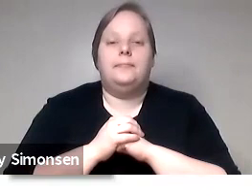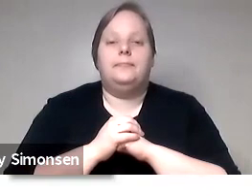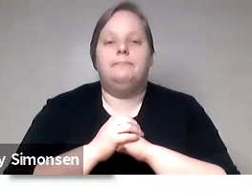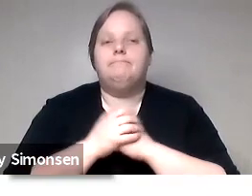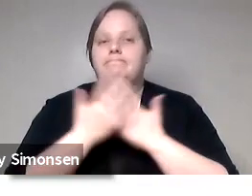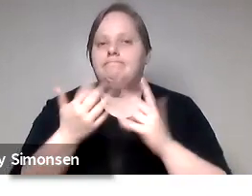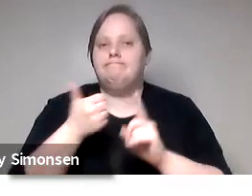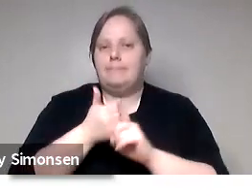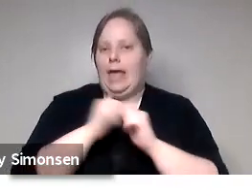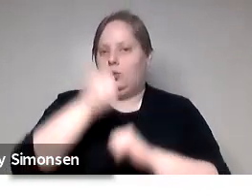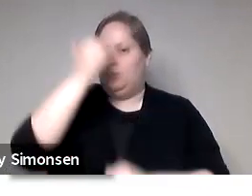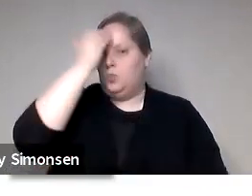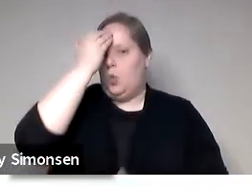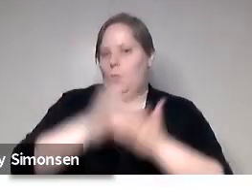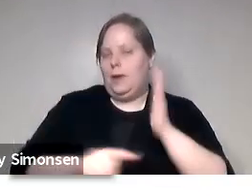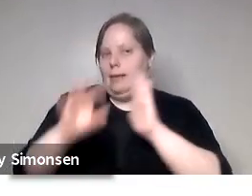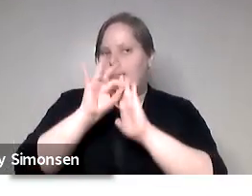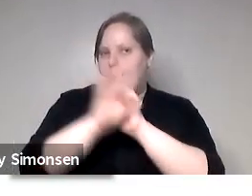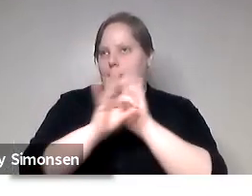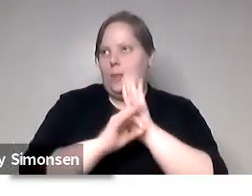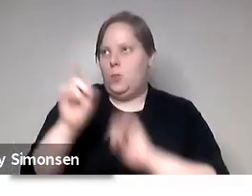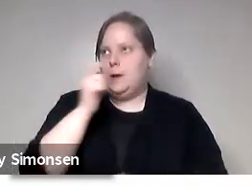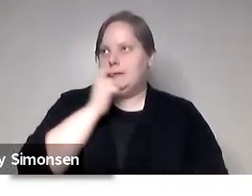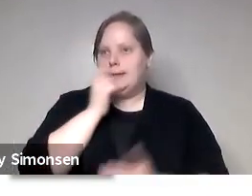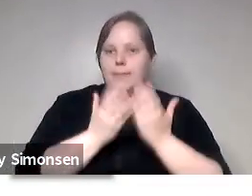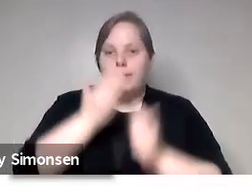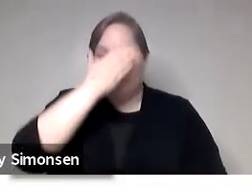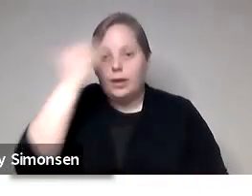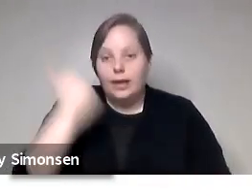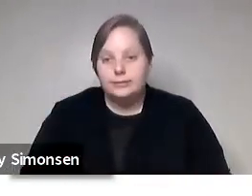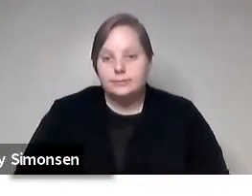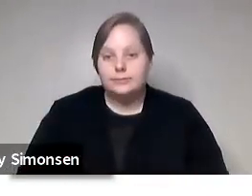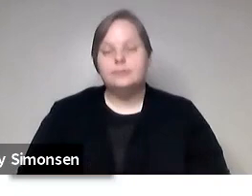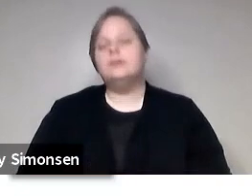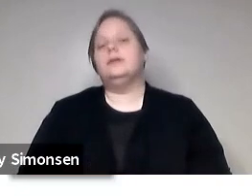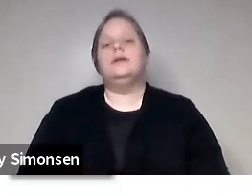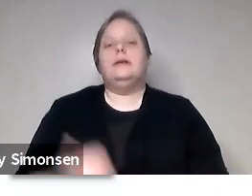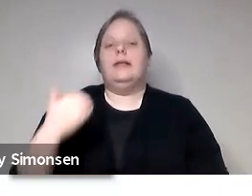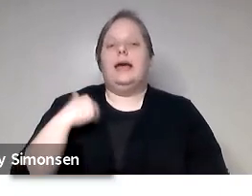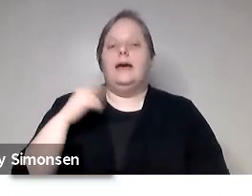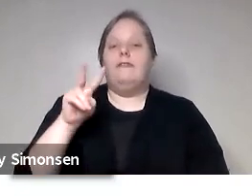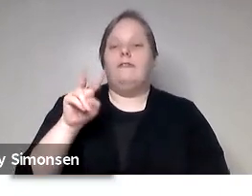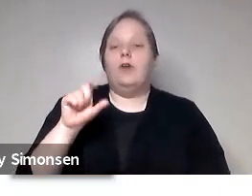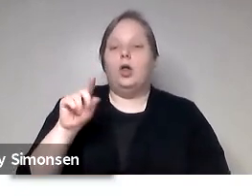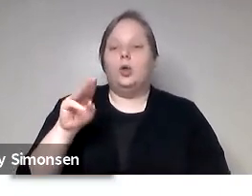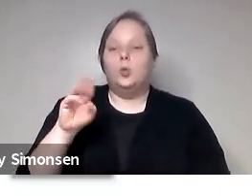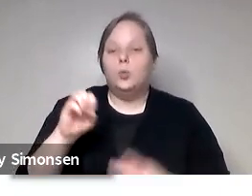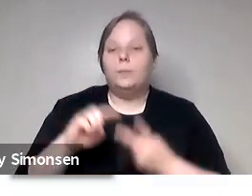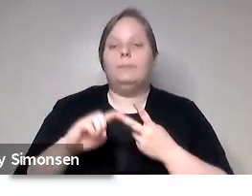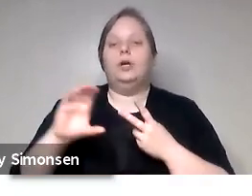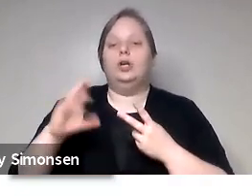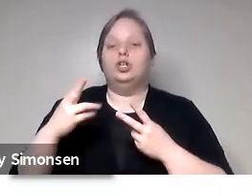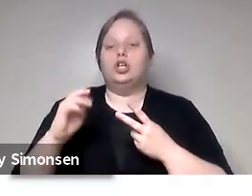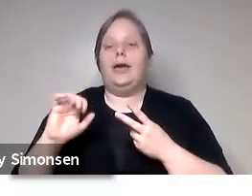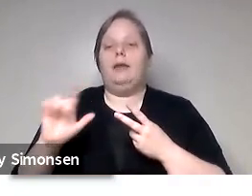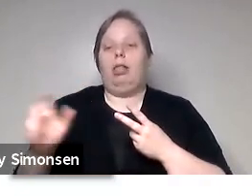know what you've marked? You might forget. They even have the volume and the channel button covered so